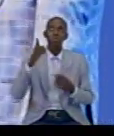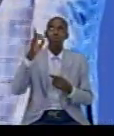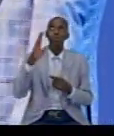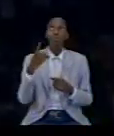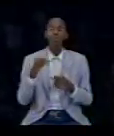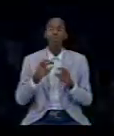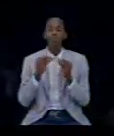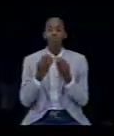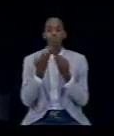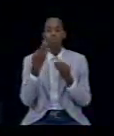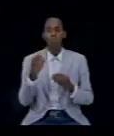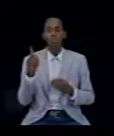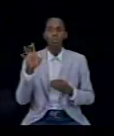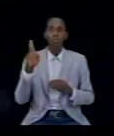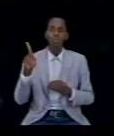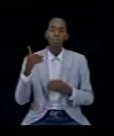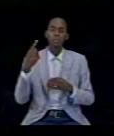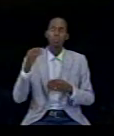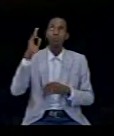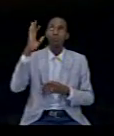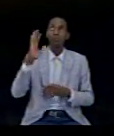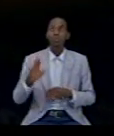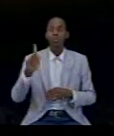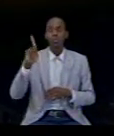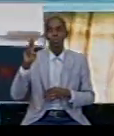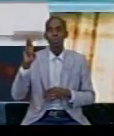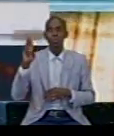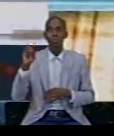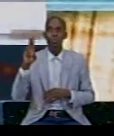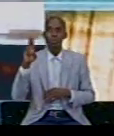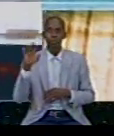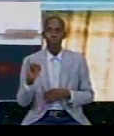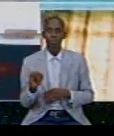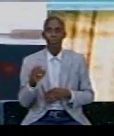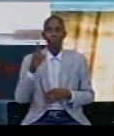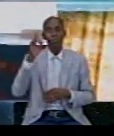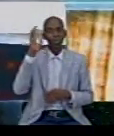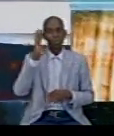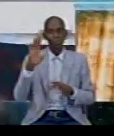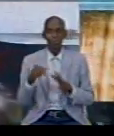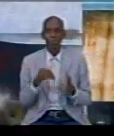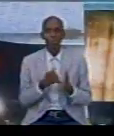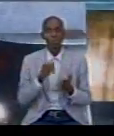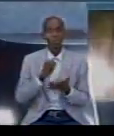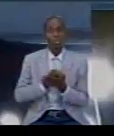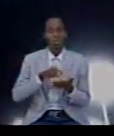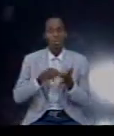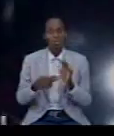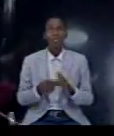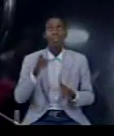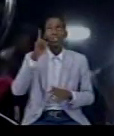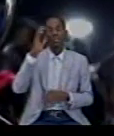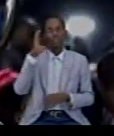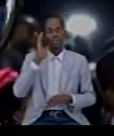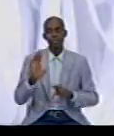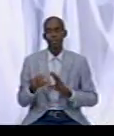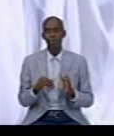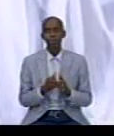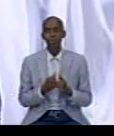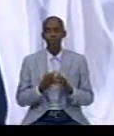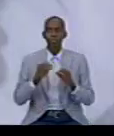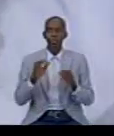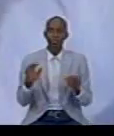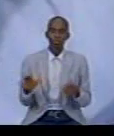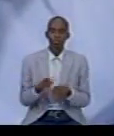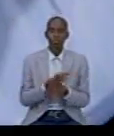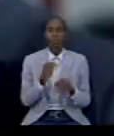GCK, Pastor Dr. W.F. Kumuyi. Hello, Farah. That means he will do it. Featuring